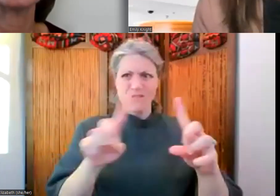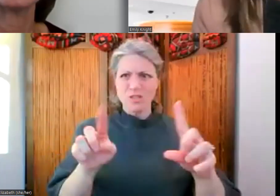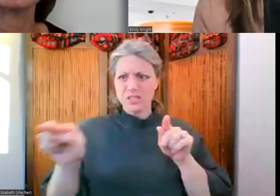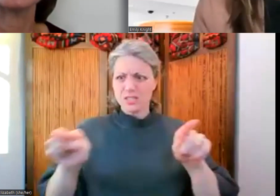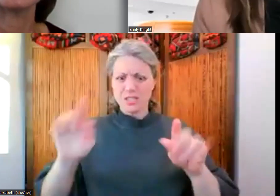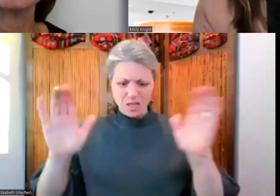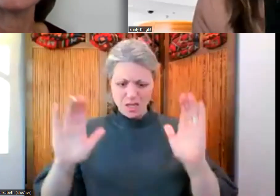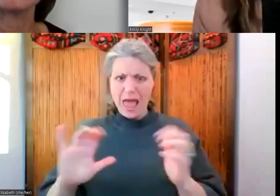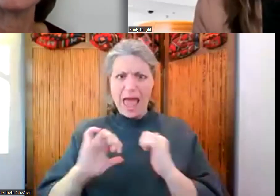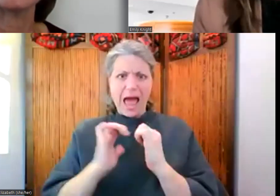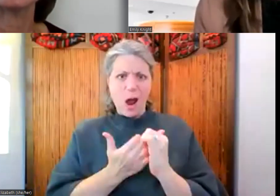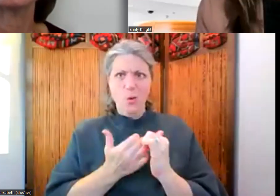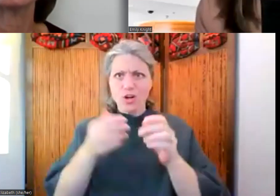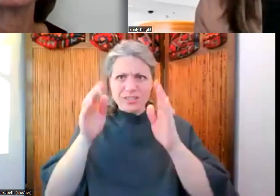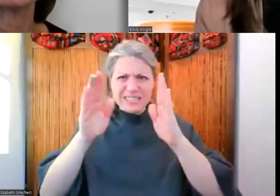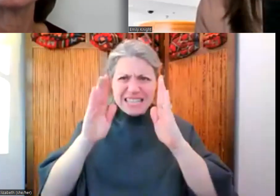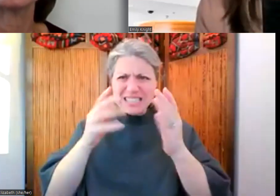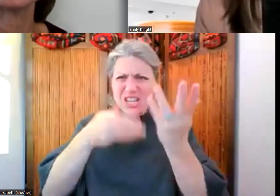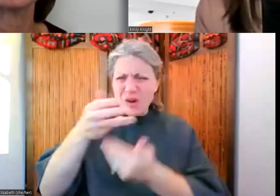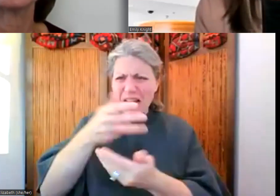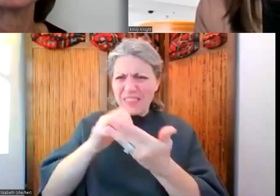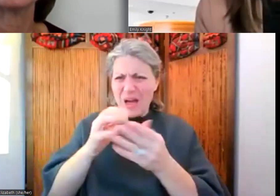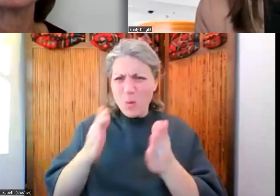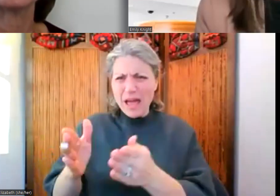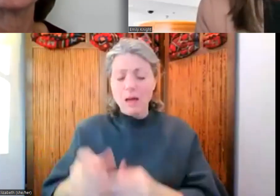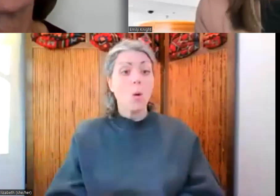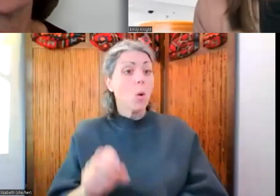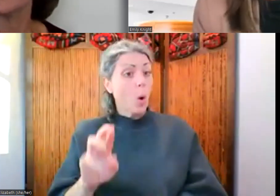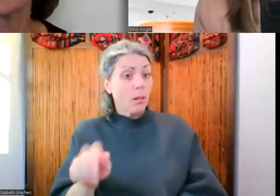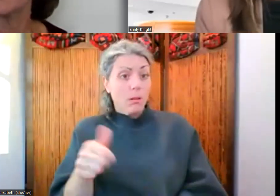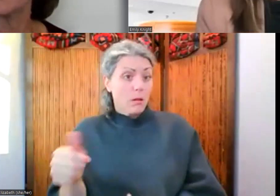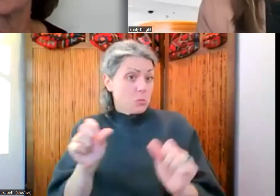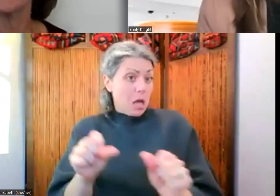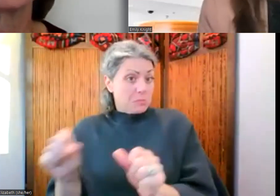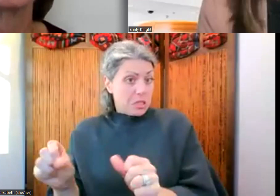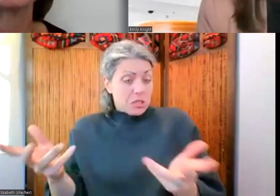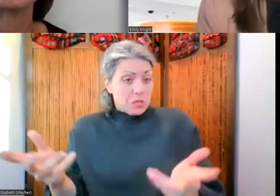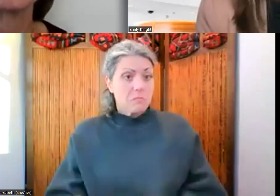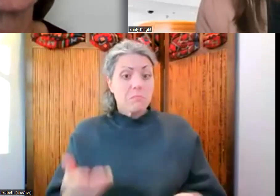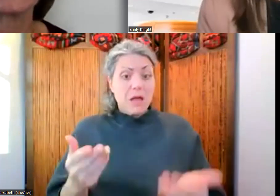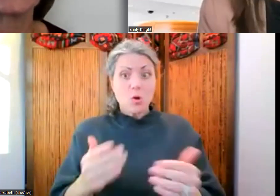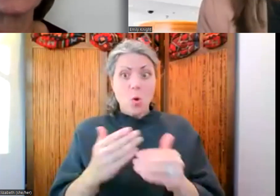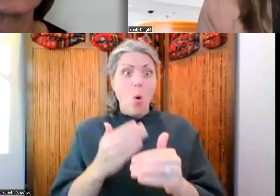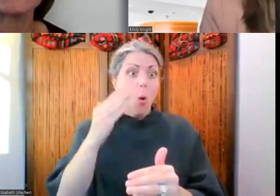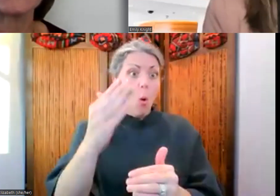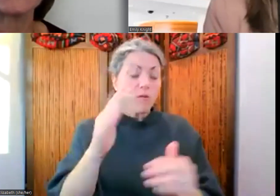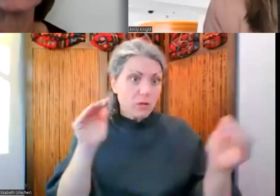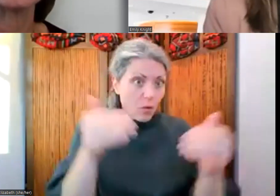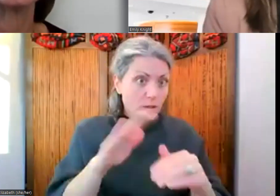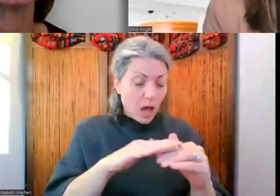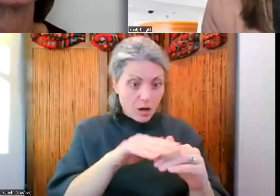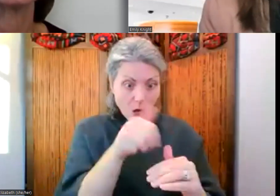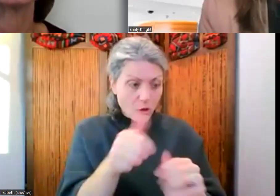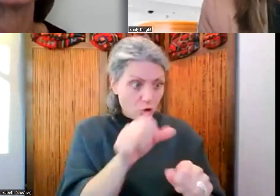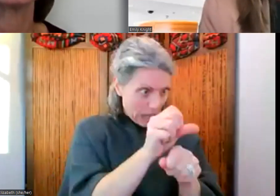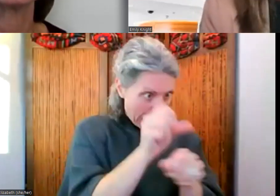way. Or there's other possibilities where maybe if you are overly focused on the other task we had you